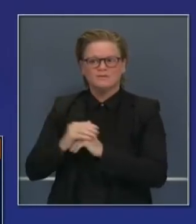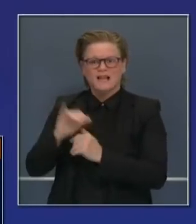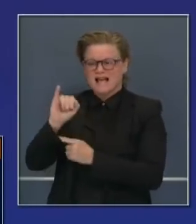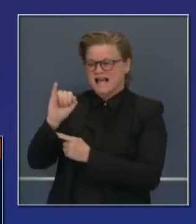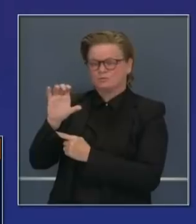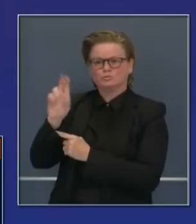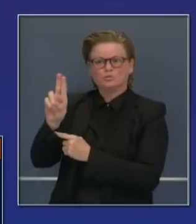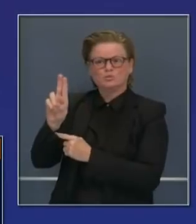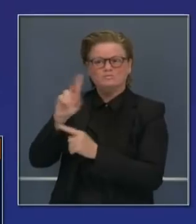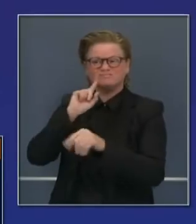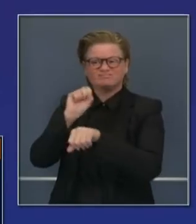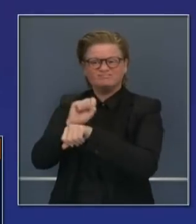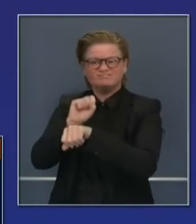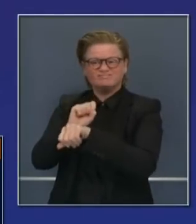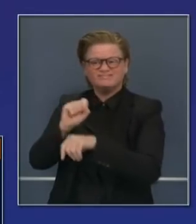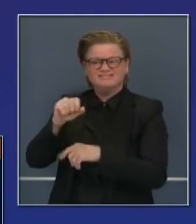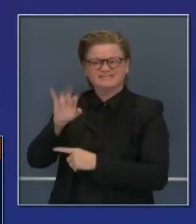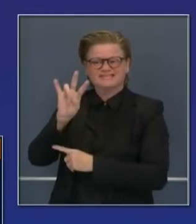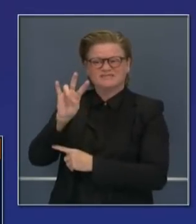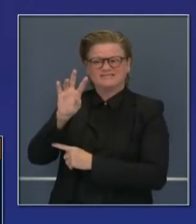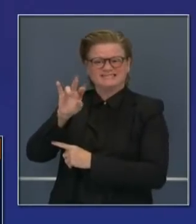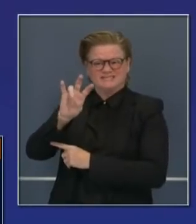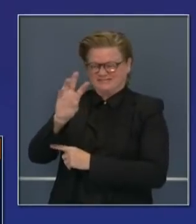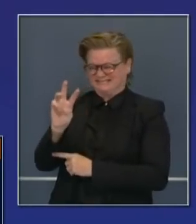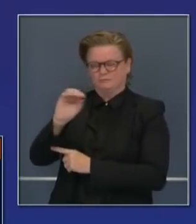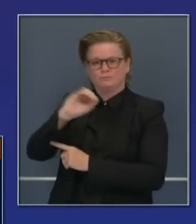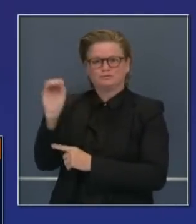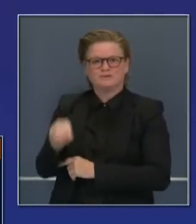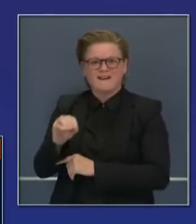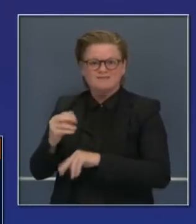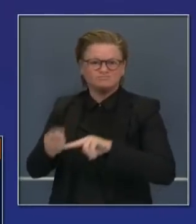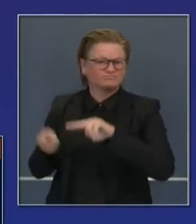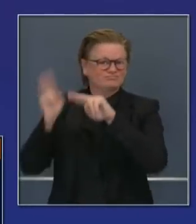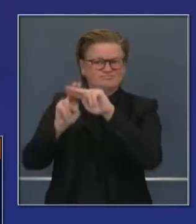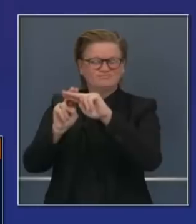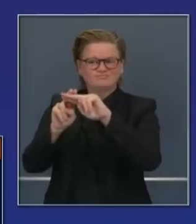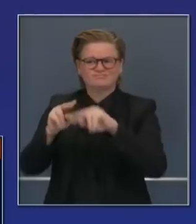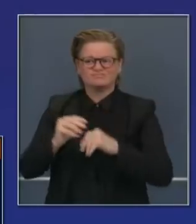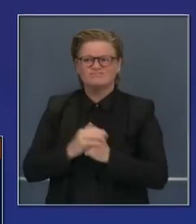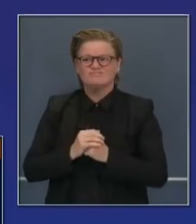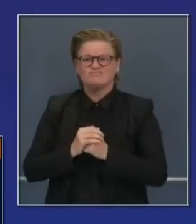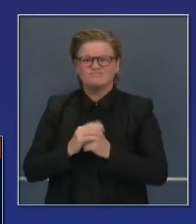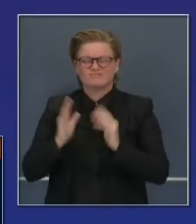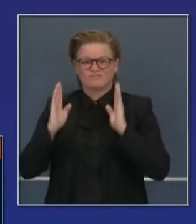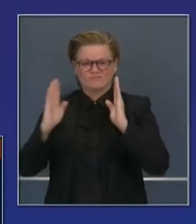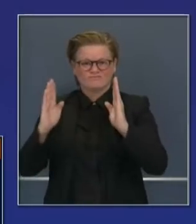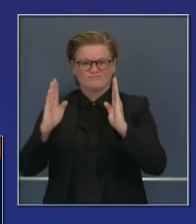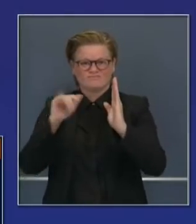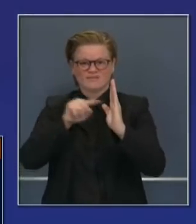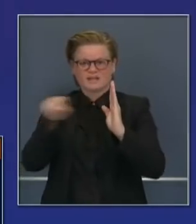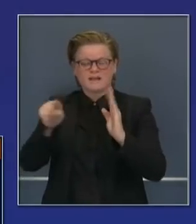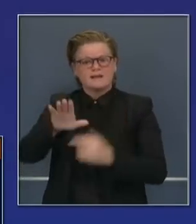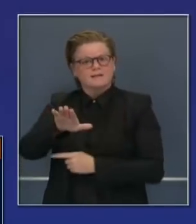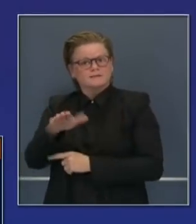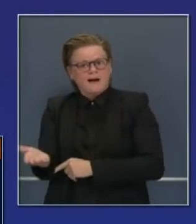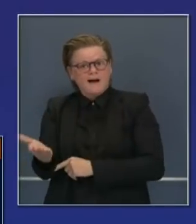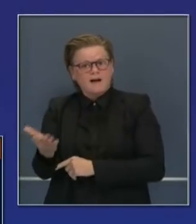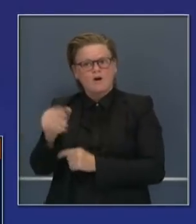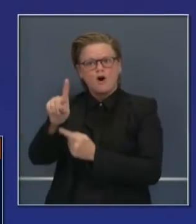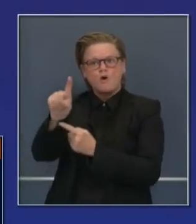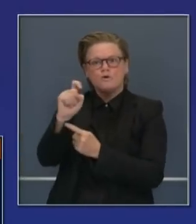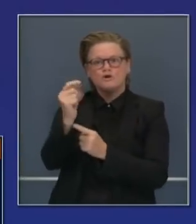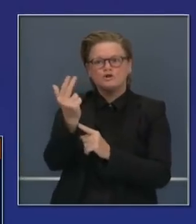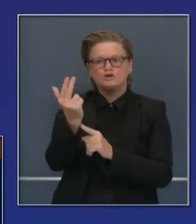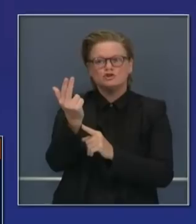a similar period of time. We've seen death rate increase significantly over the course of